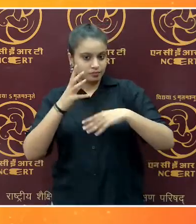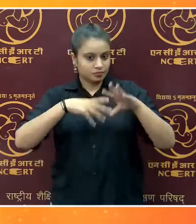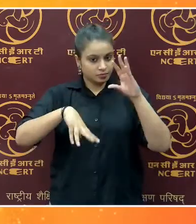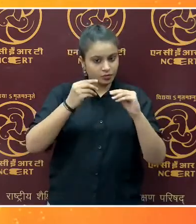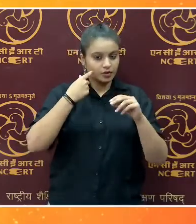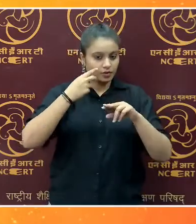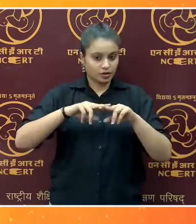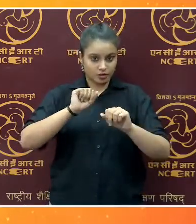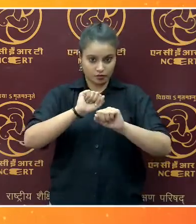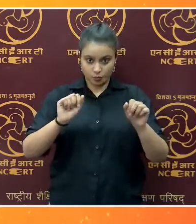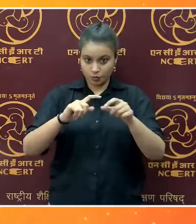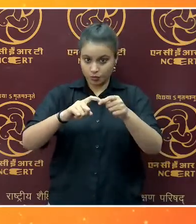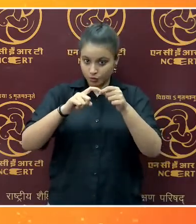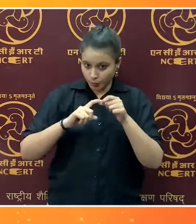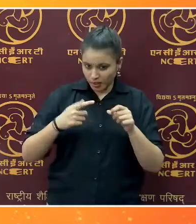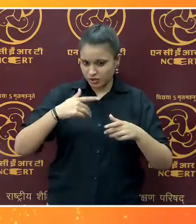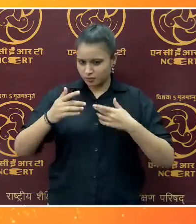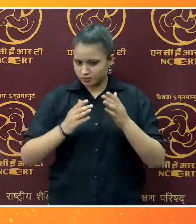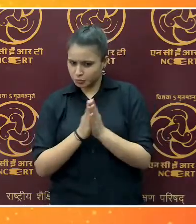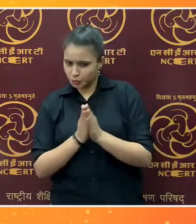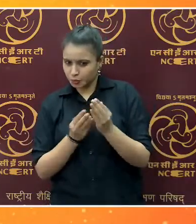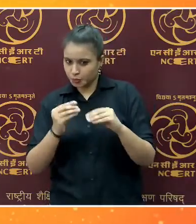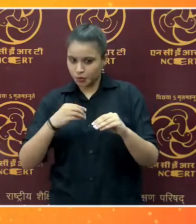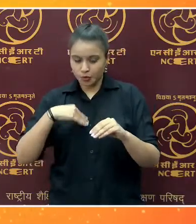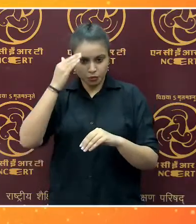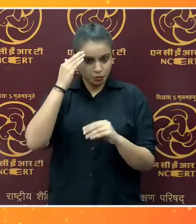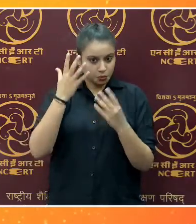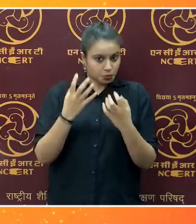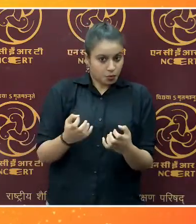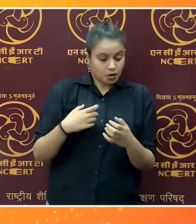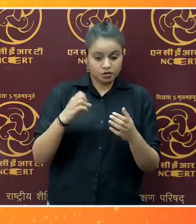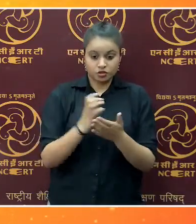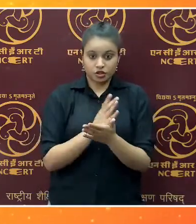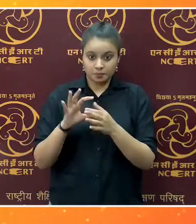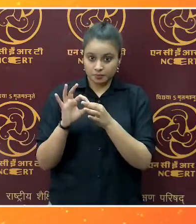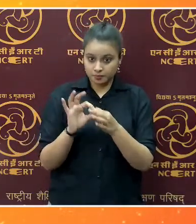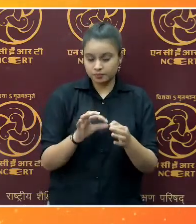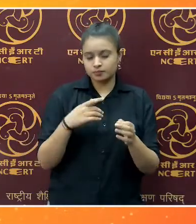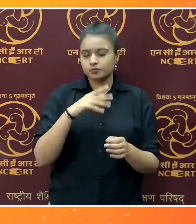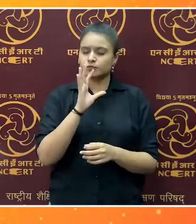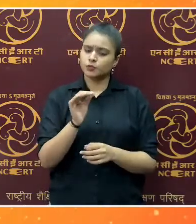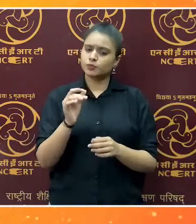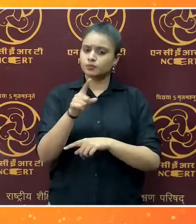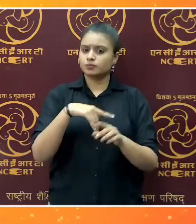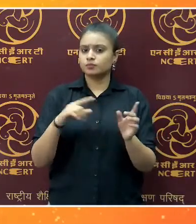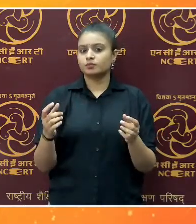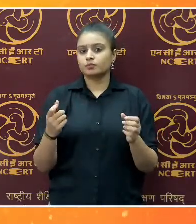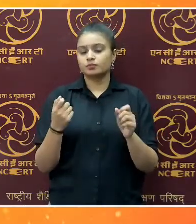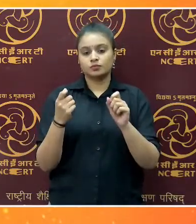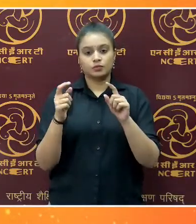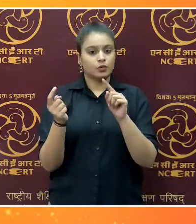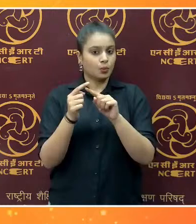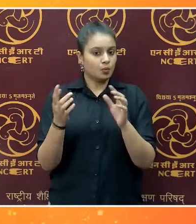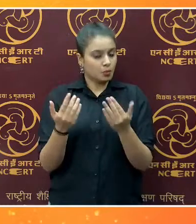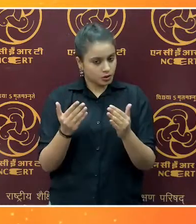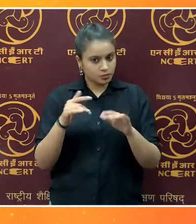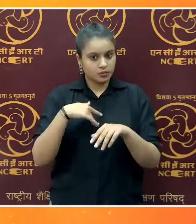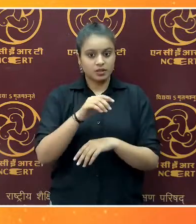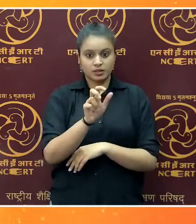have questions, any curiosity, anything more that you want to know about the chapter, you can definitely get in touch with us. Our phone number